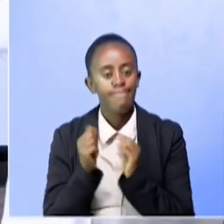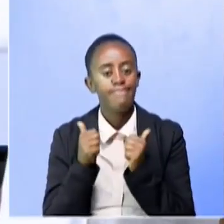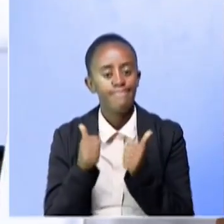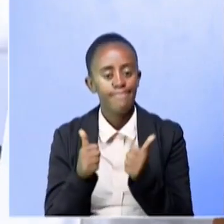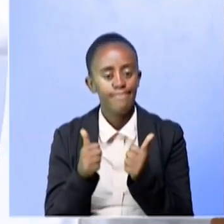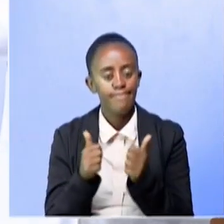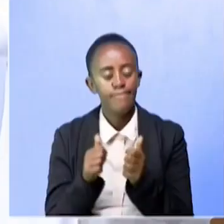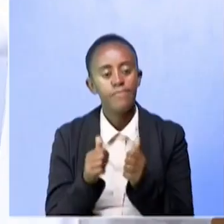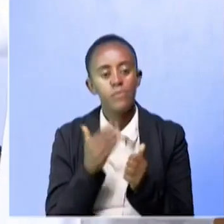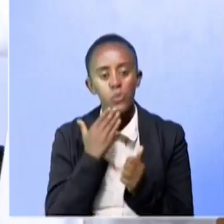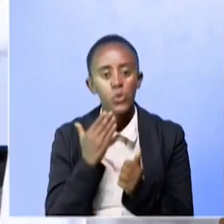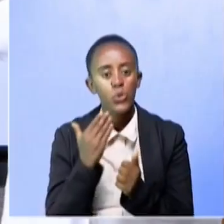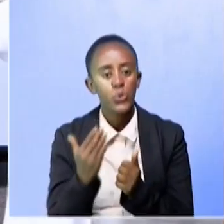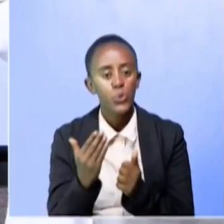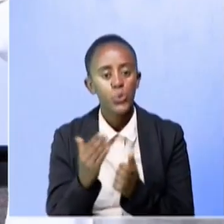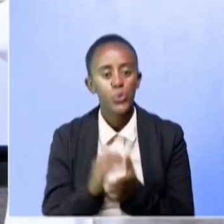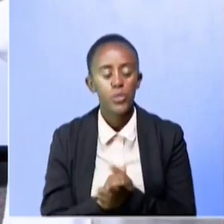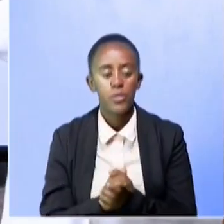Good.